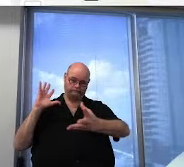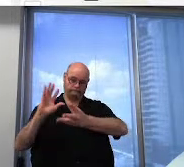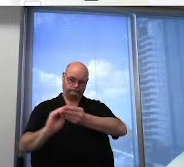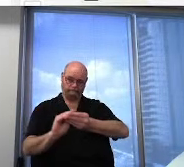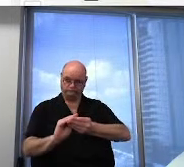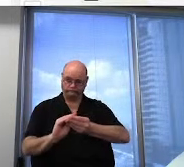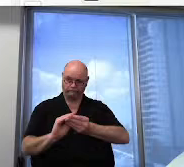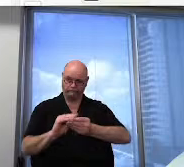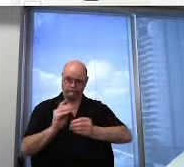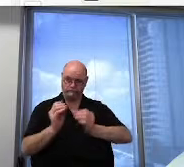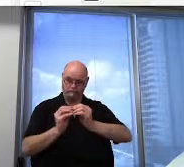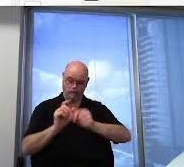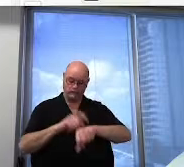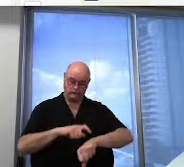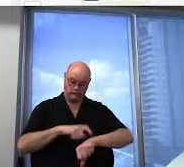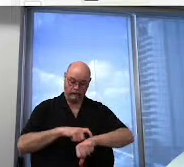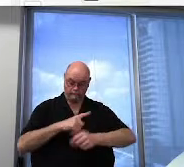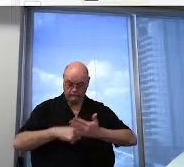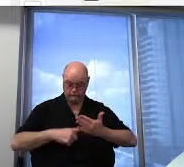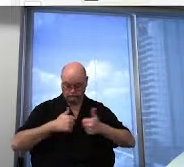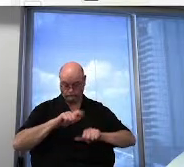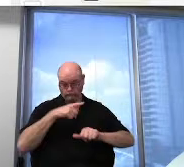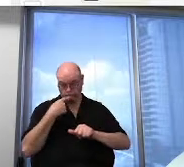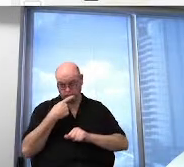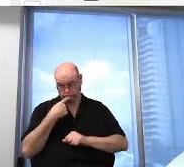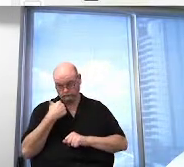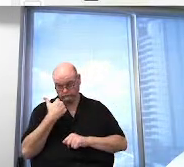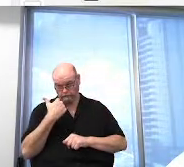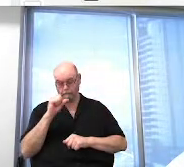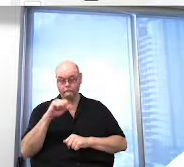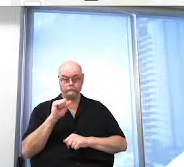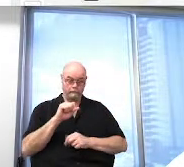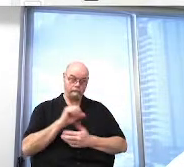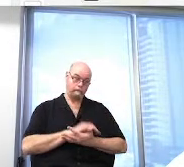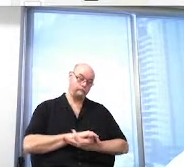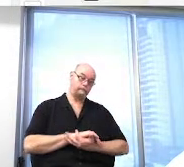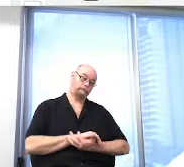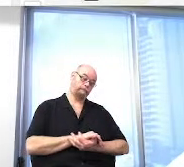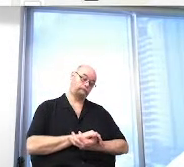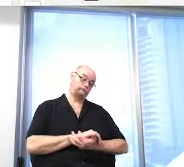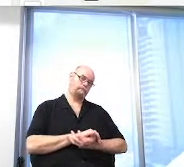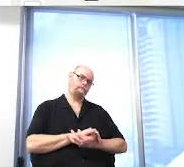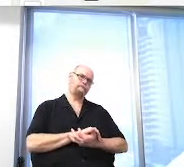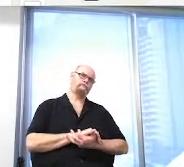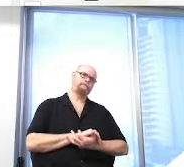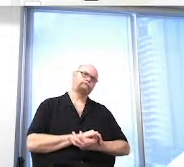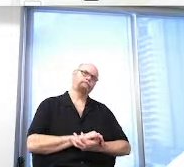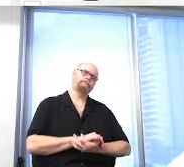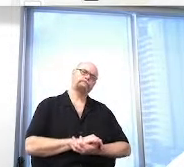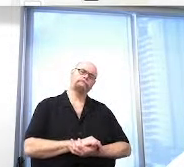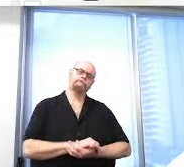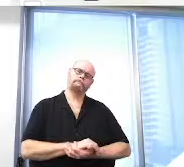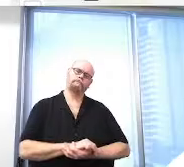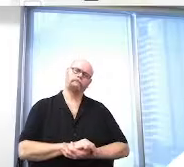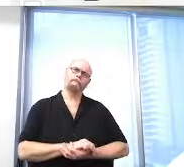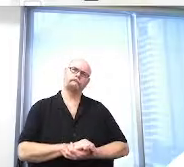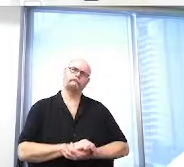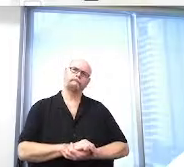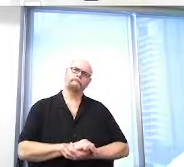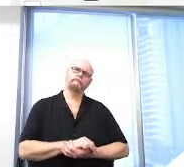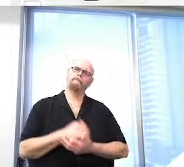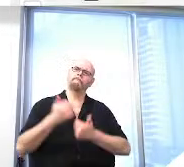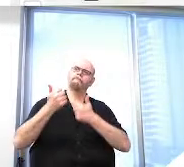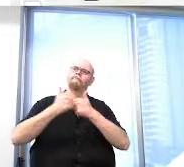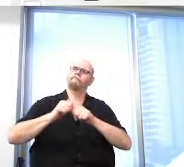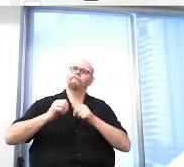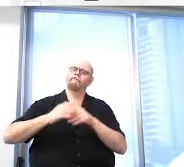a longer period of time. That is my understanding of what you're trying to say, sir? Yes. Okay. We're going to try, we are